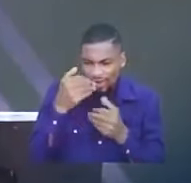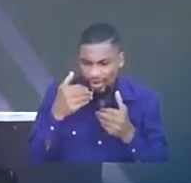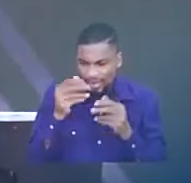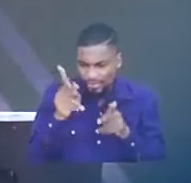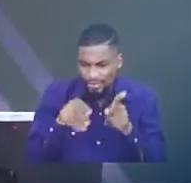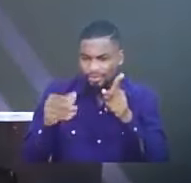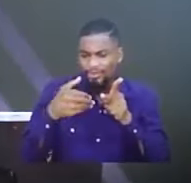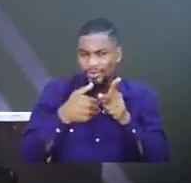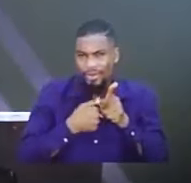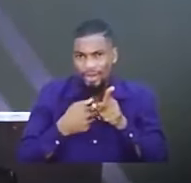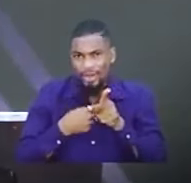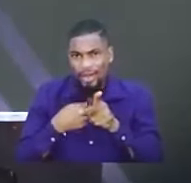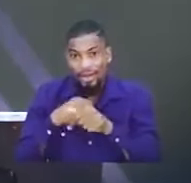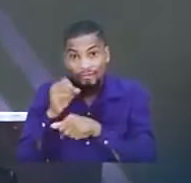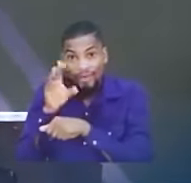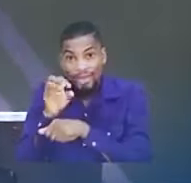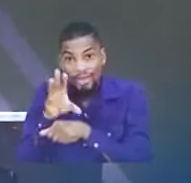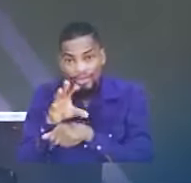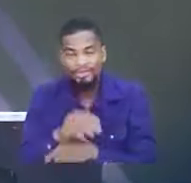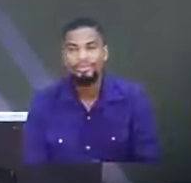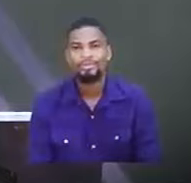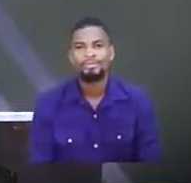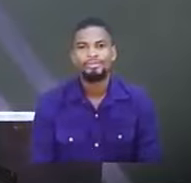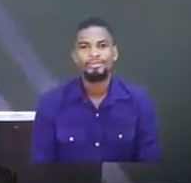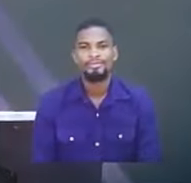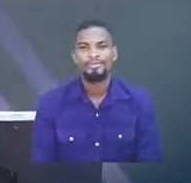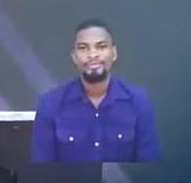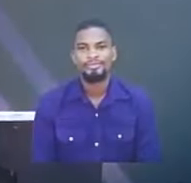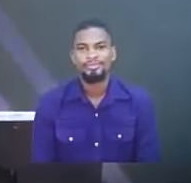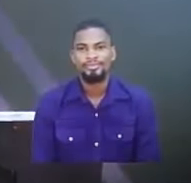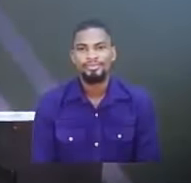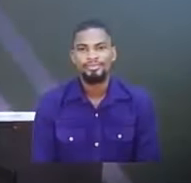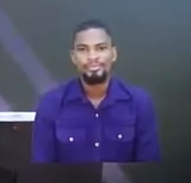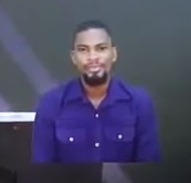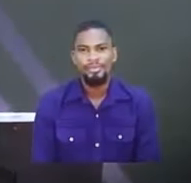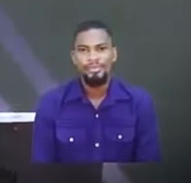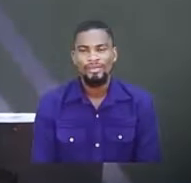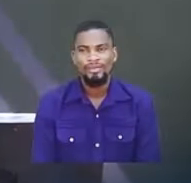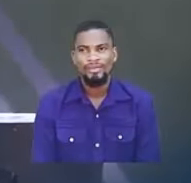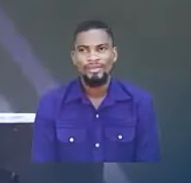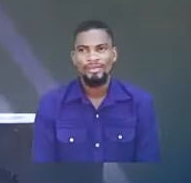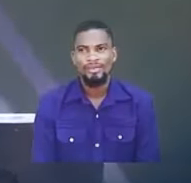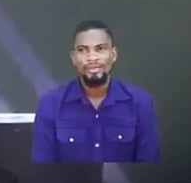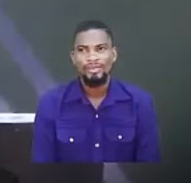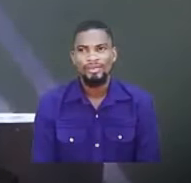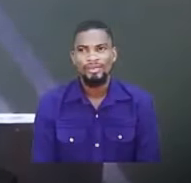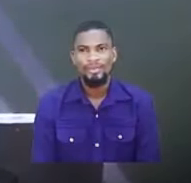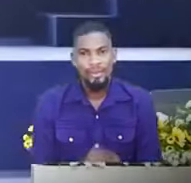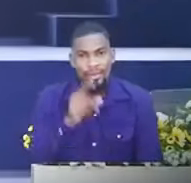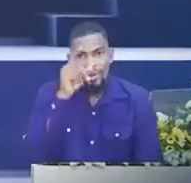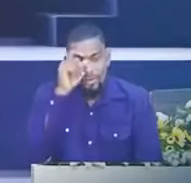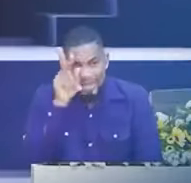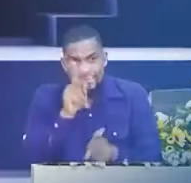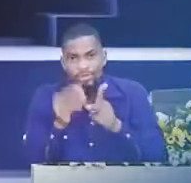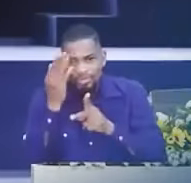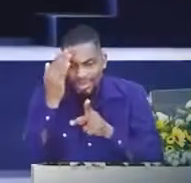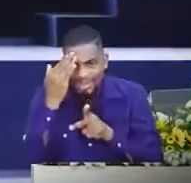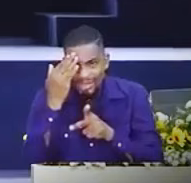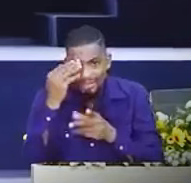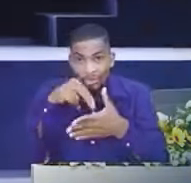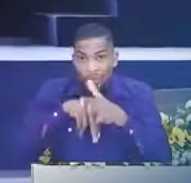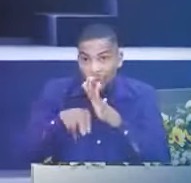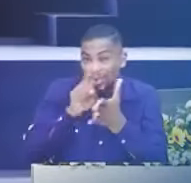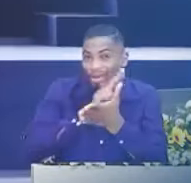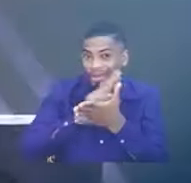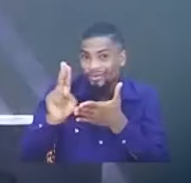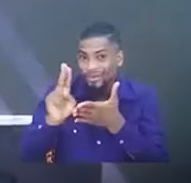wise. Wise people know that we don't marry in KNUST. And that